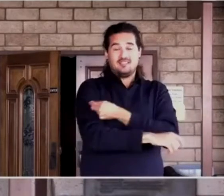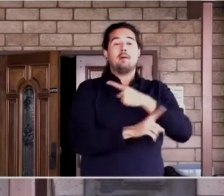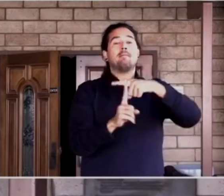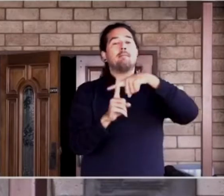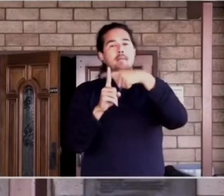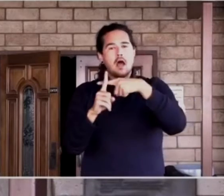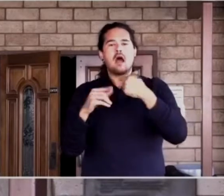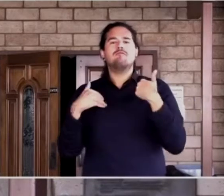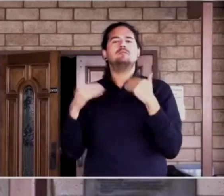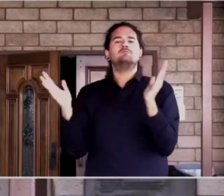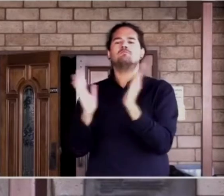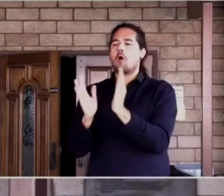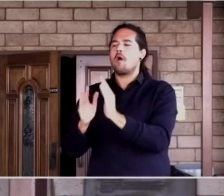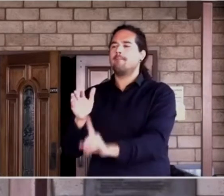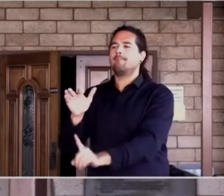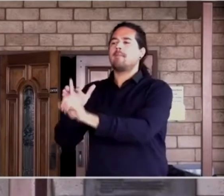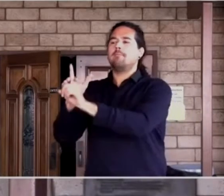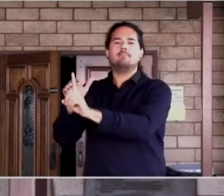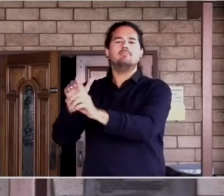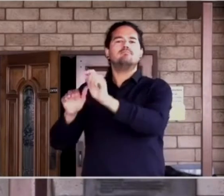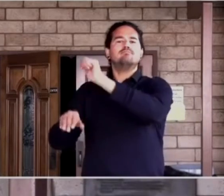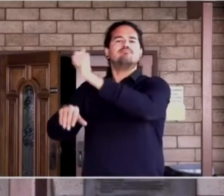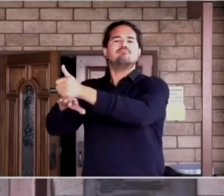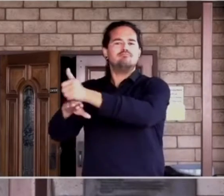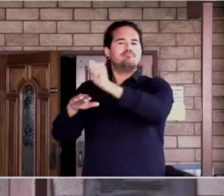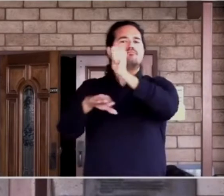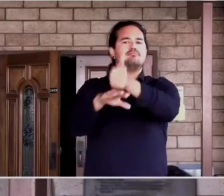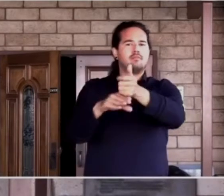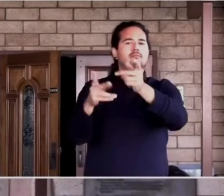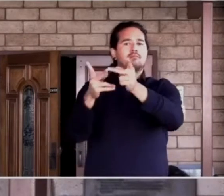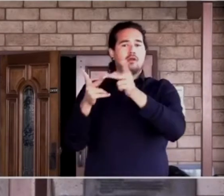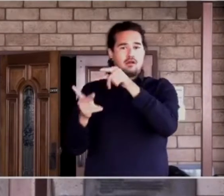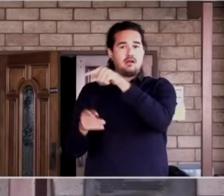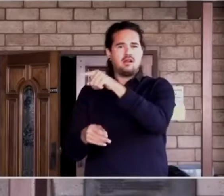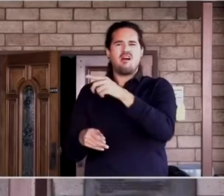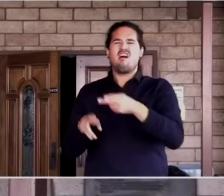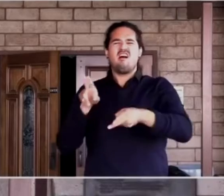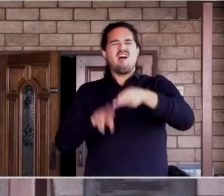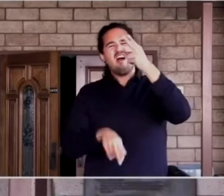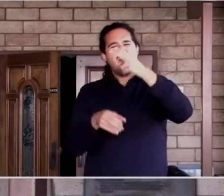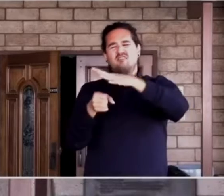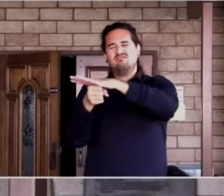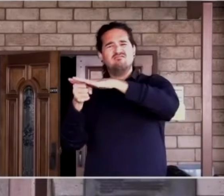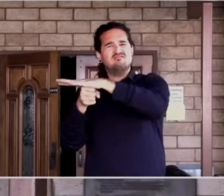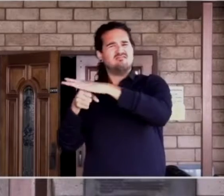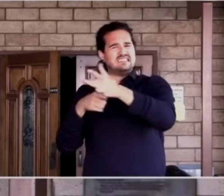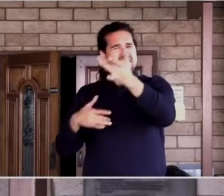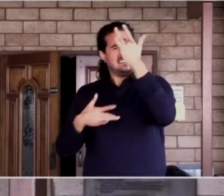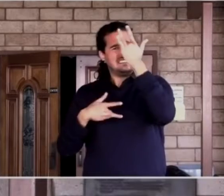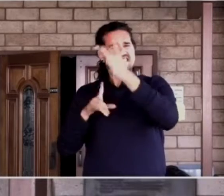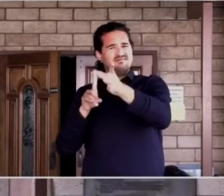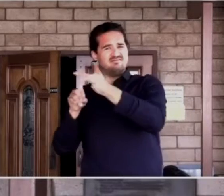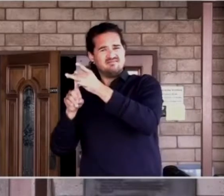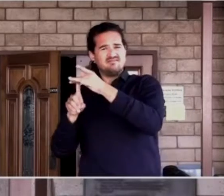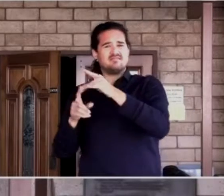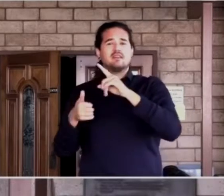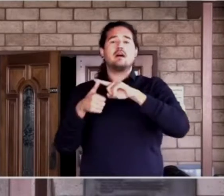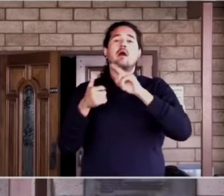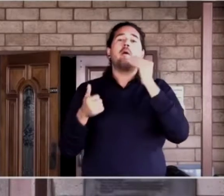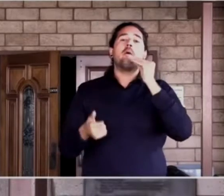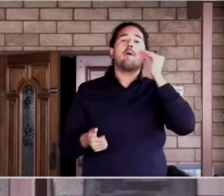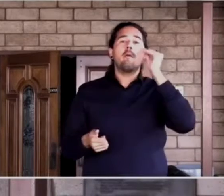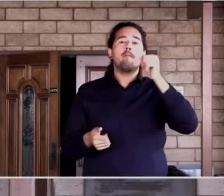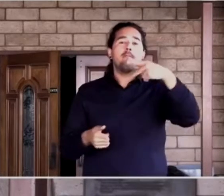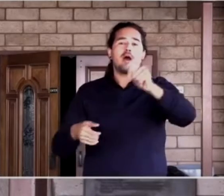to go into highest risk neighborhoods, apartment complexes, agricultural businesses, and other areas most in need of vaccine